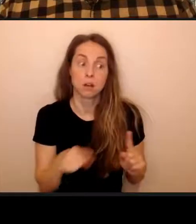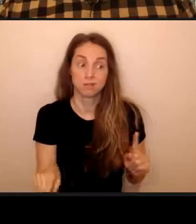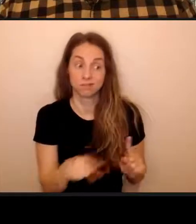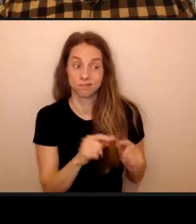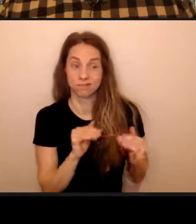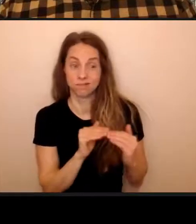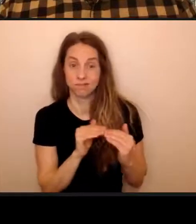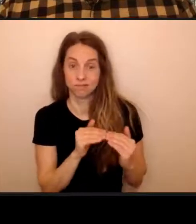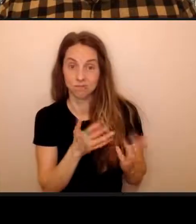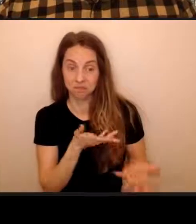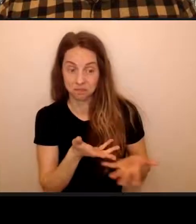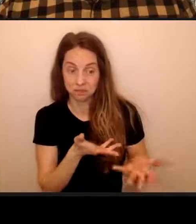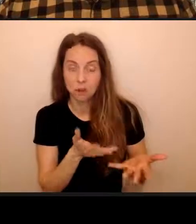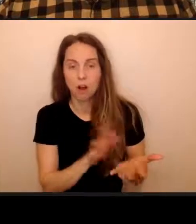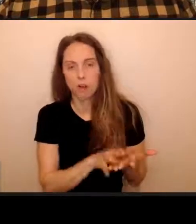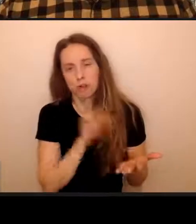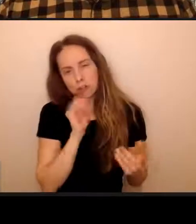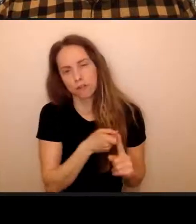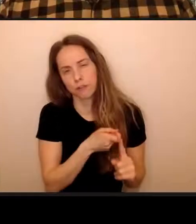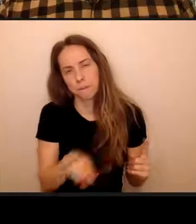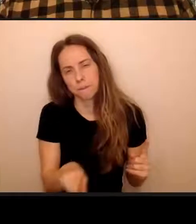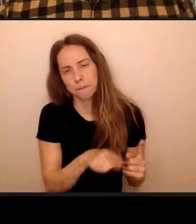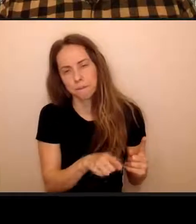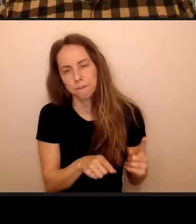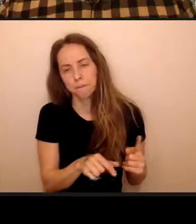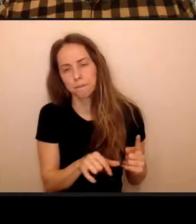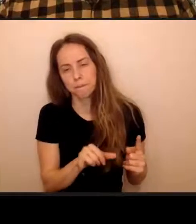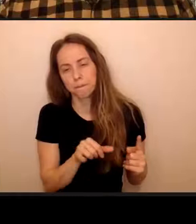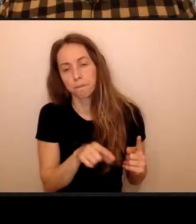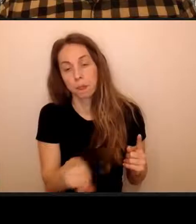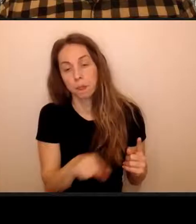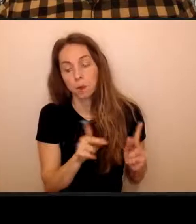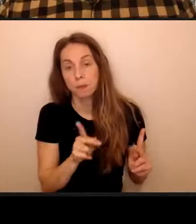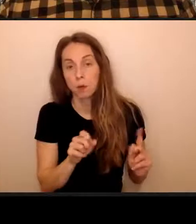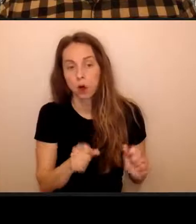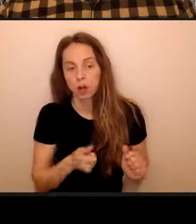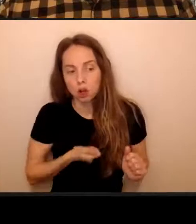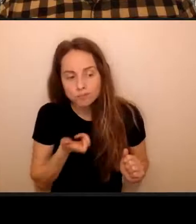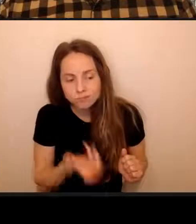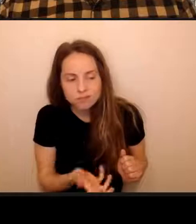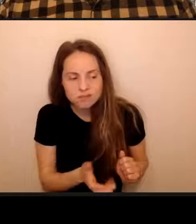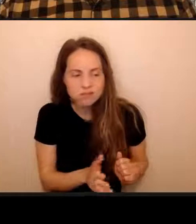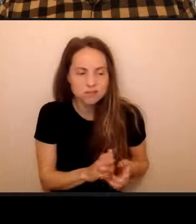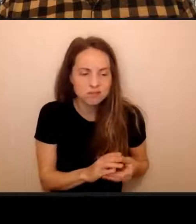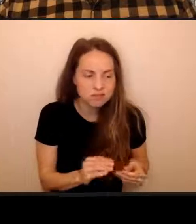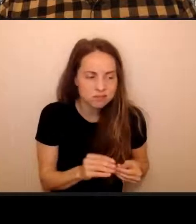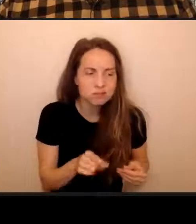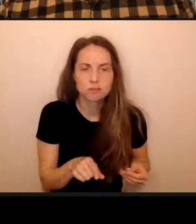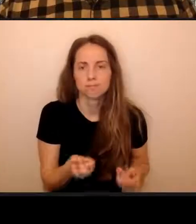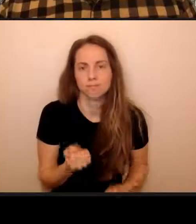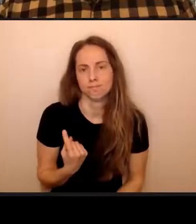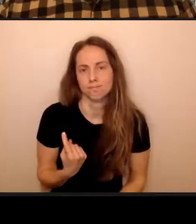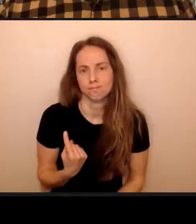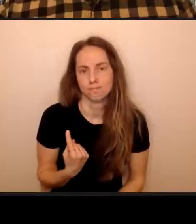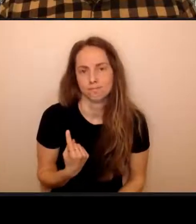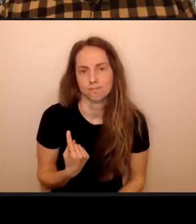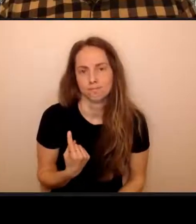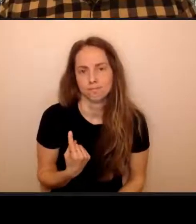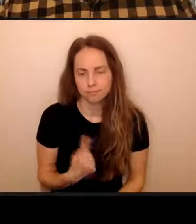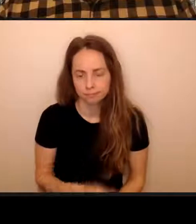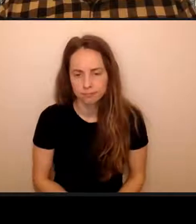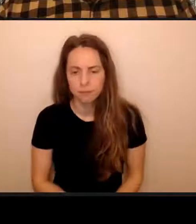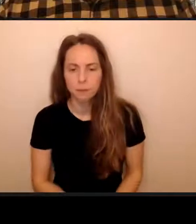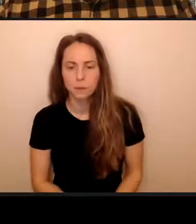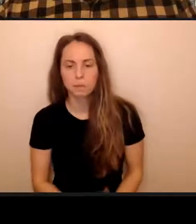learned a lot from them. And those were a group of people that I could share things with because they understood. We had